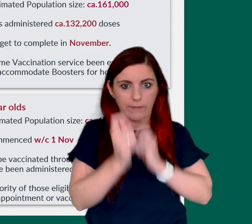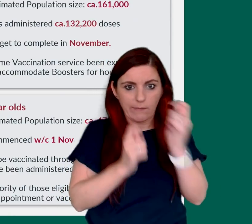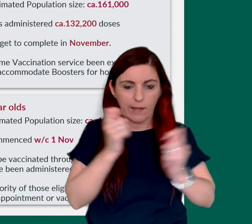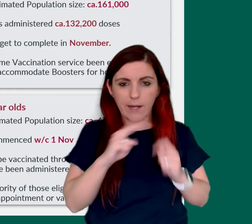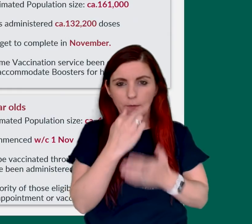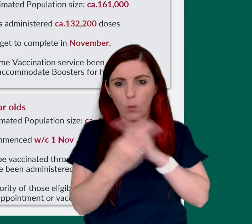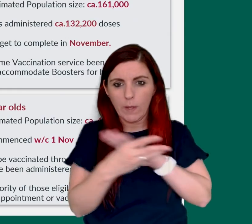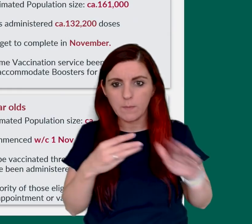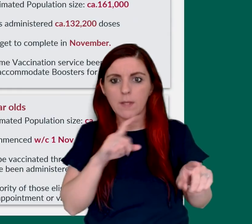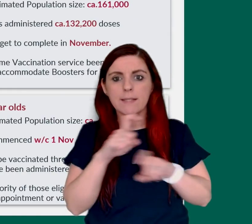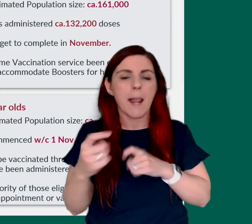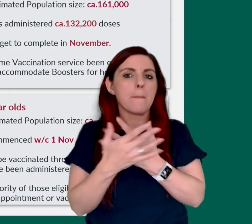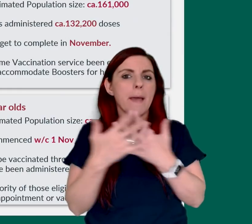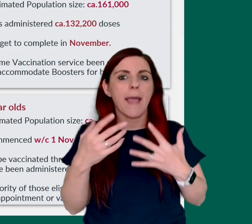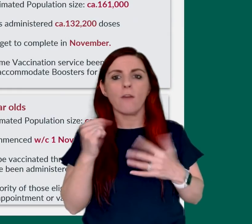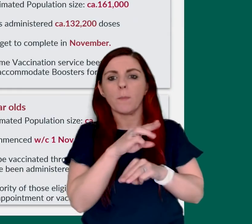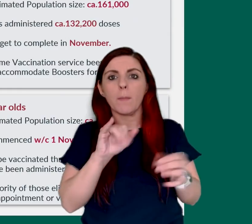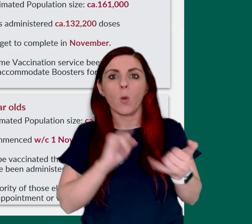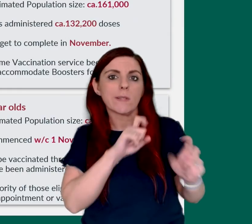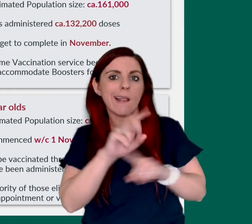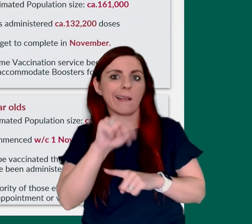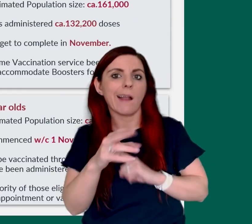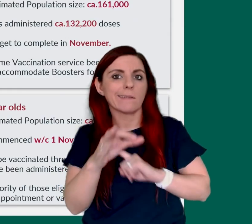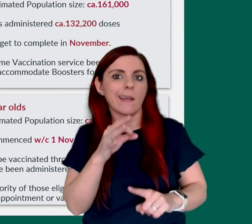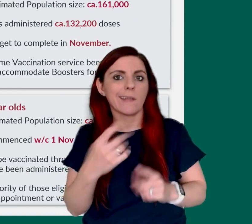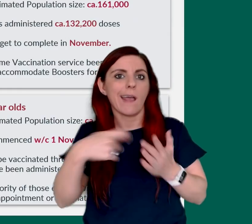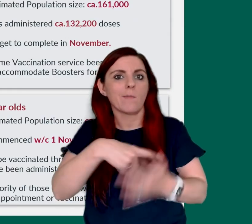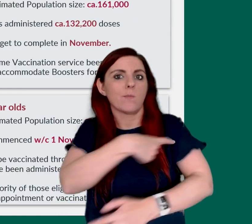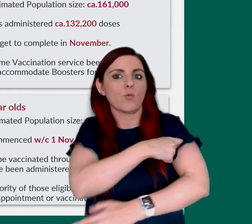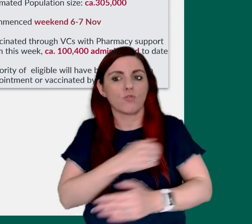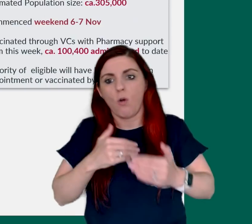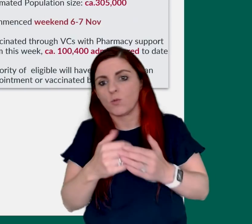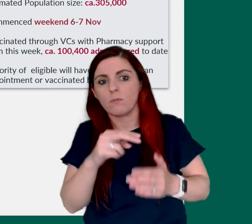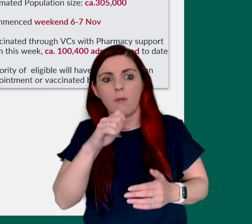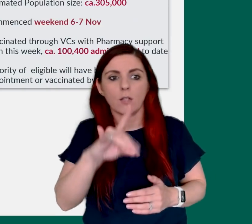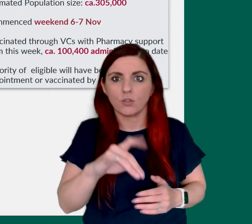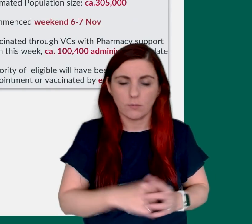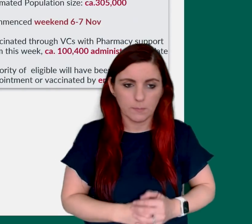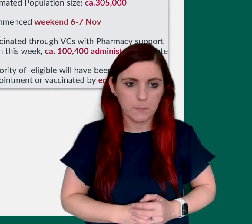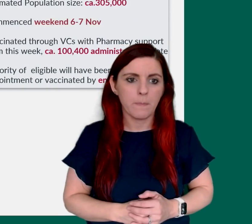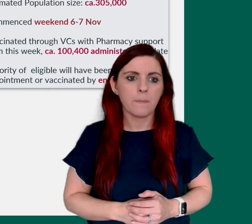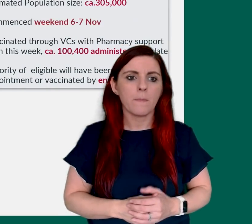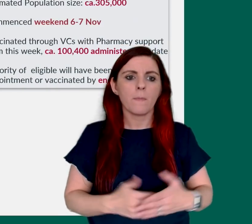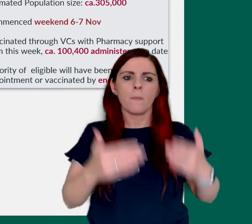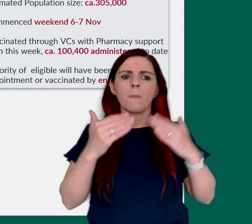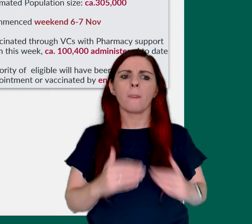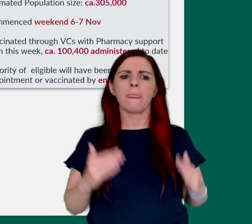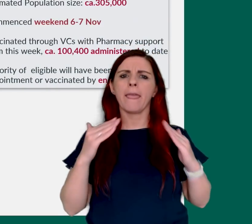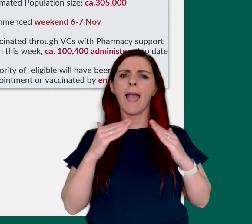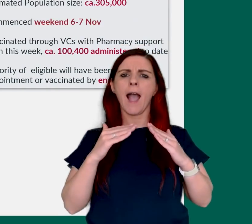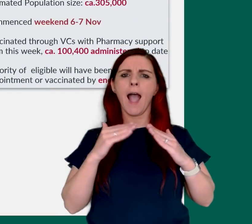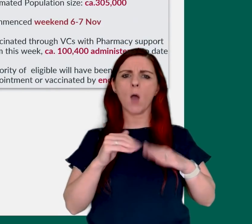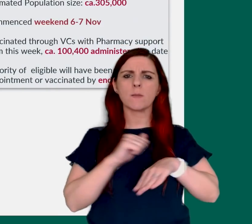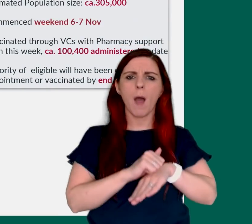of those then will still have people who will still be eligible and need their booster right through till next March. On the housebound, just